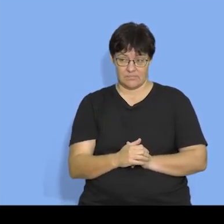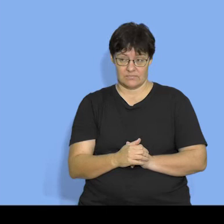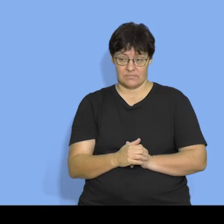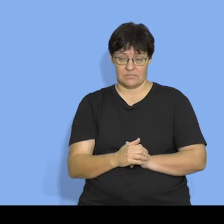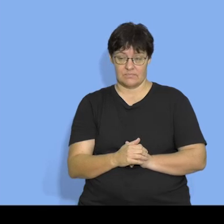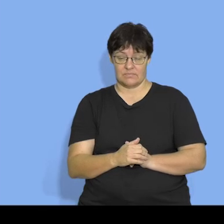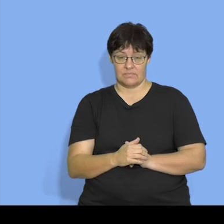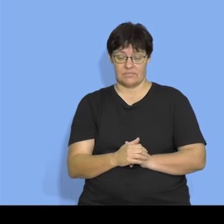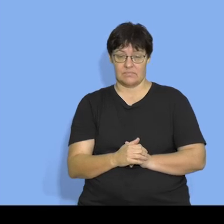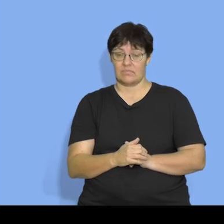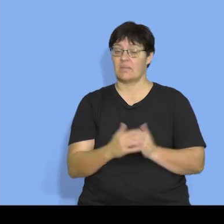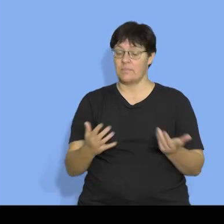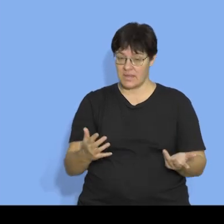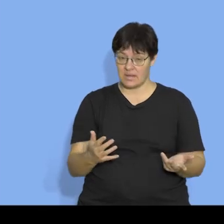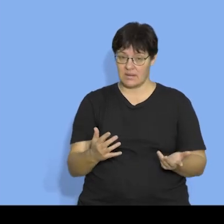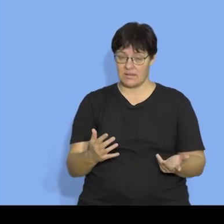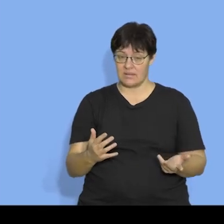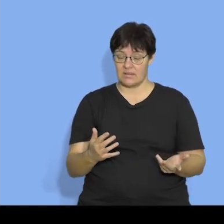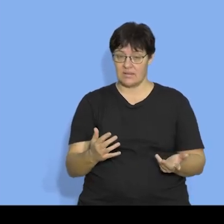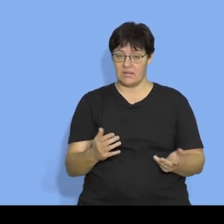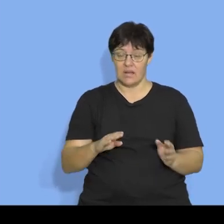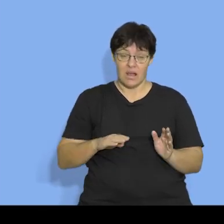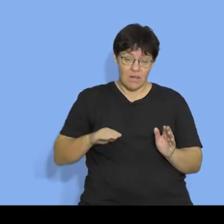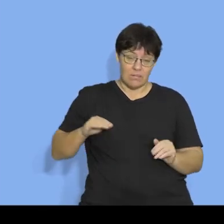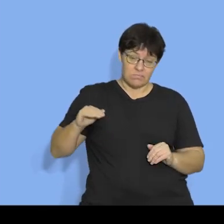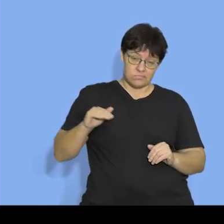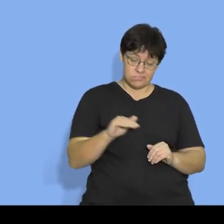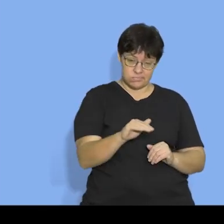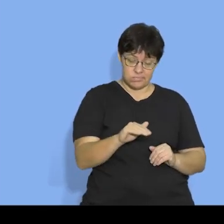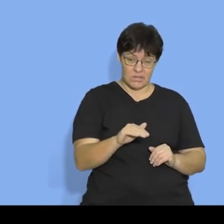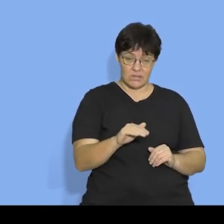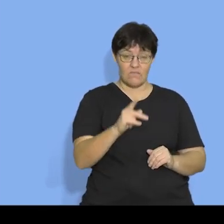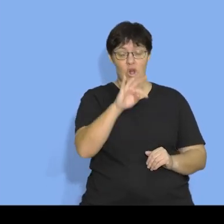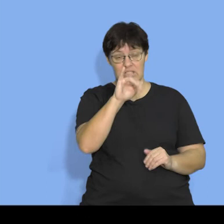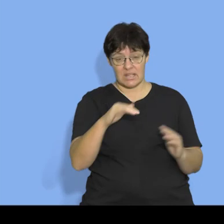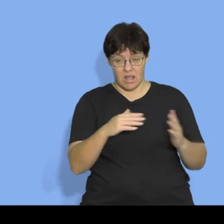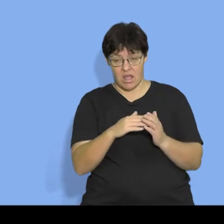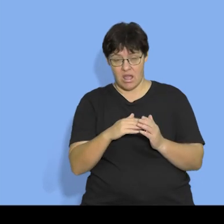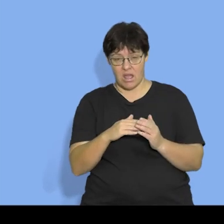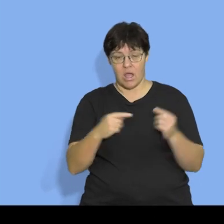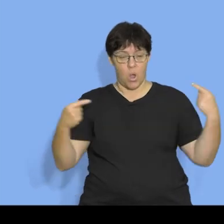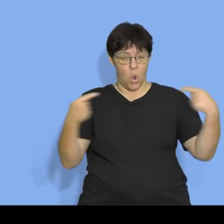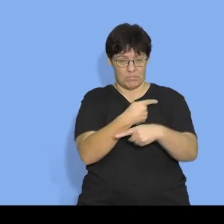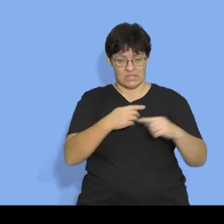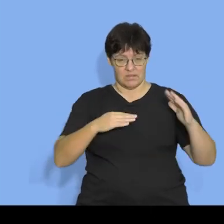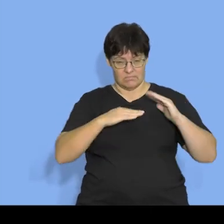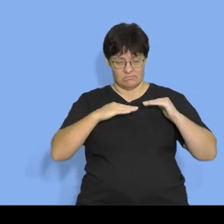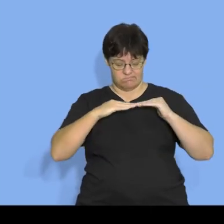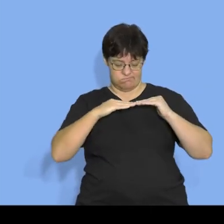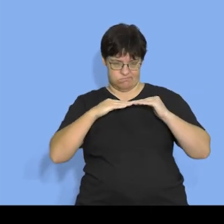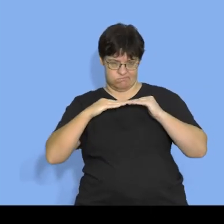That tells me that the acceleration of my car and the velocity of my car are in